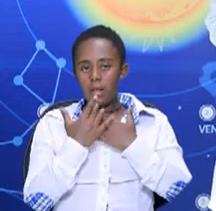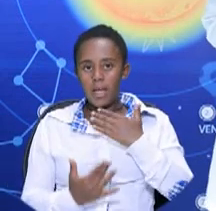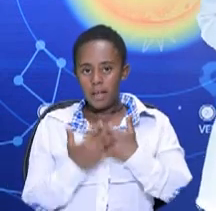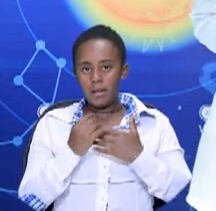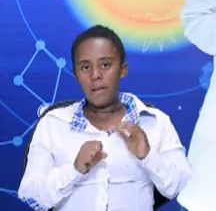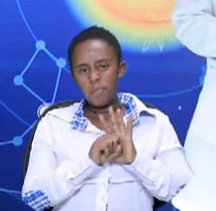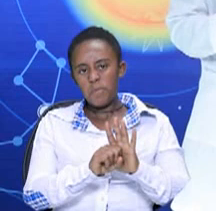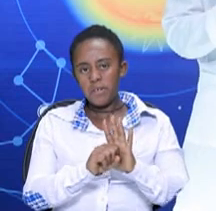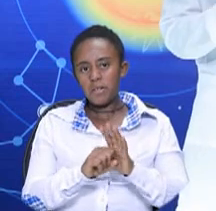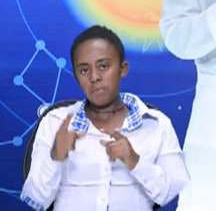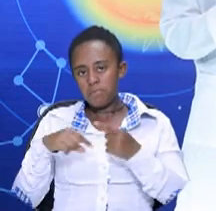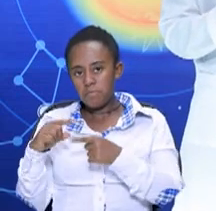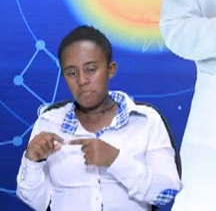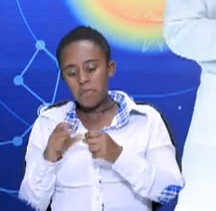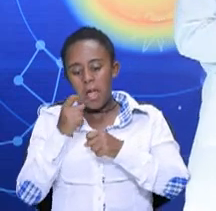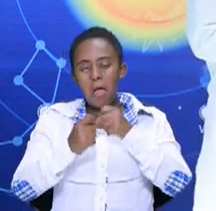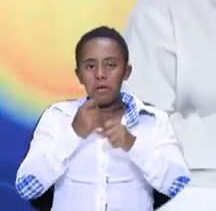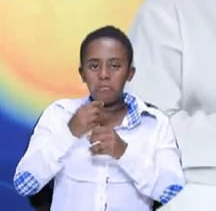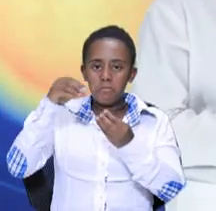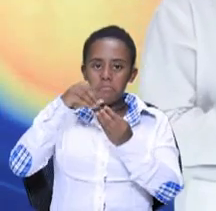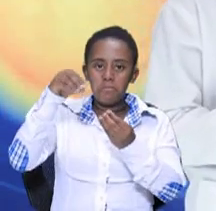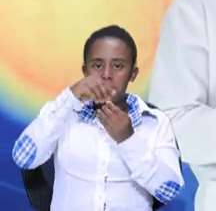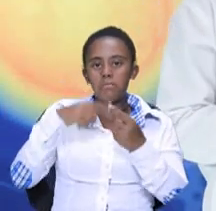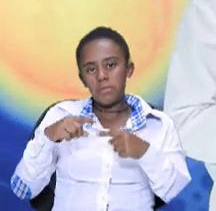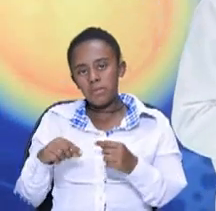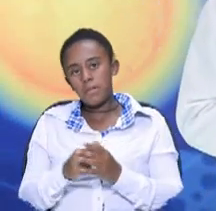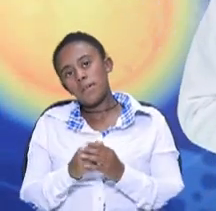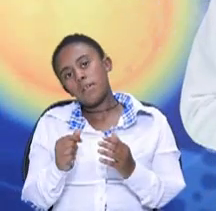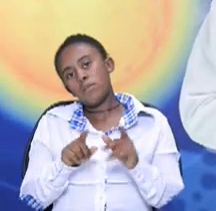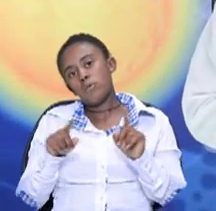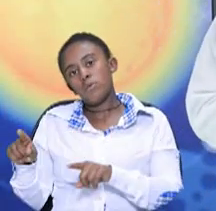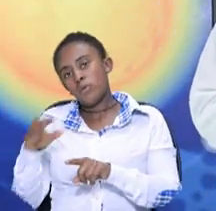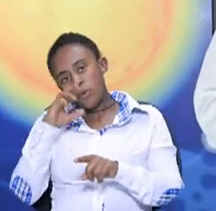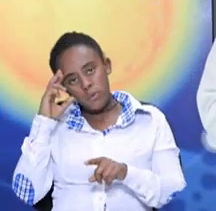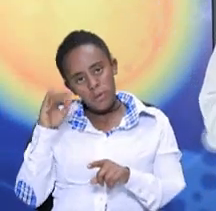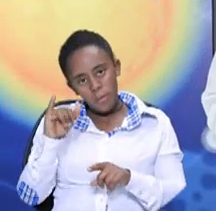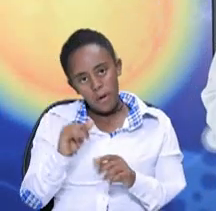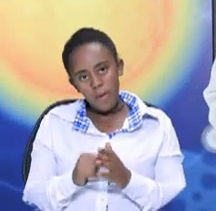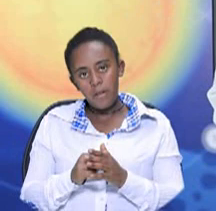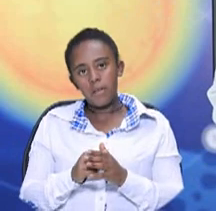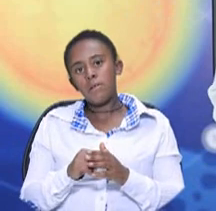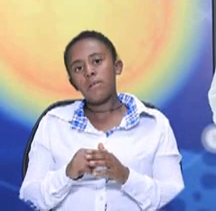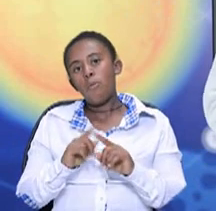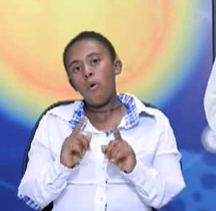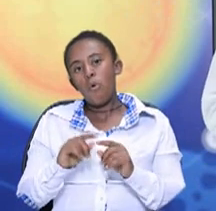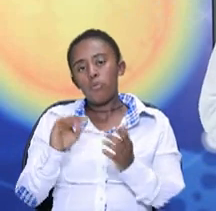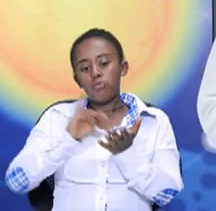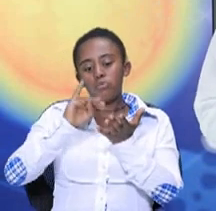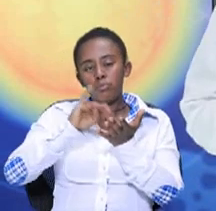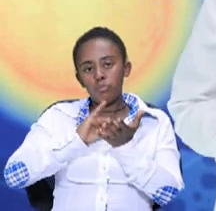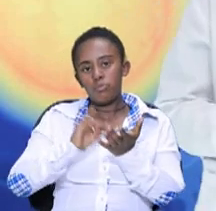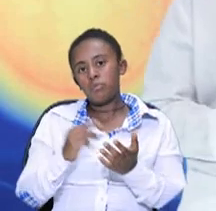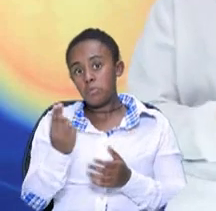by aging when the age increases, and also it can be caused by taking more salt in our